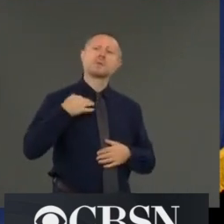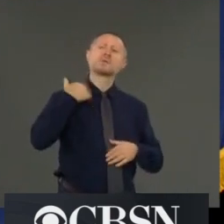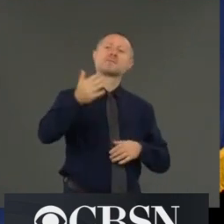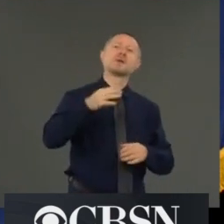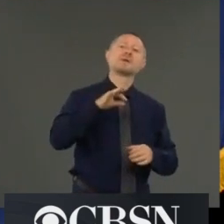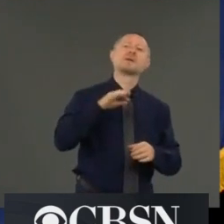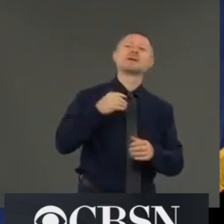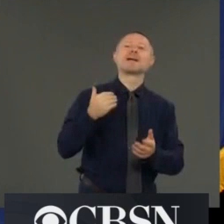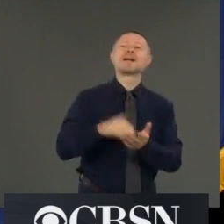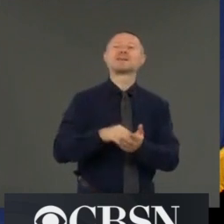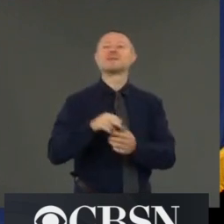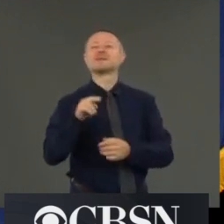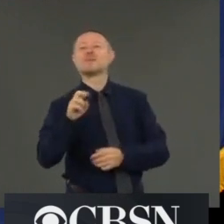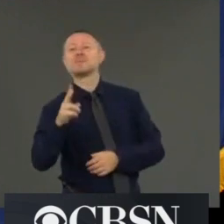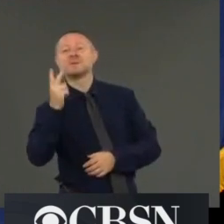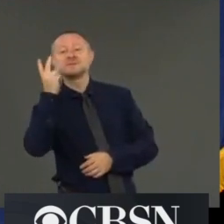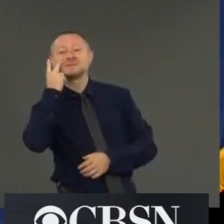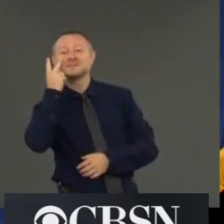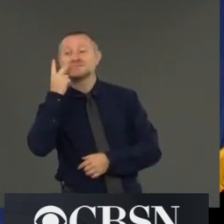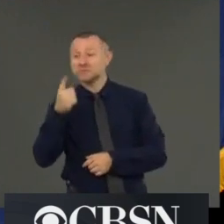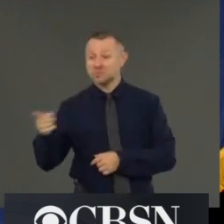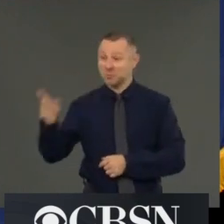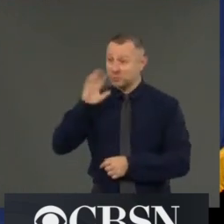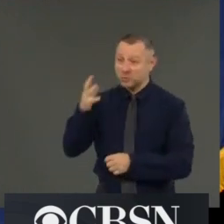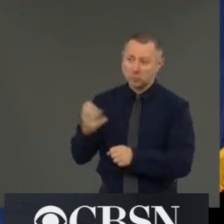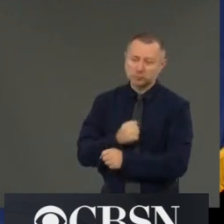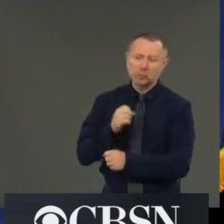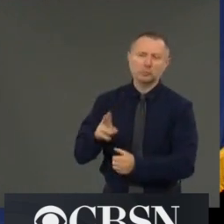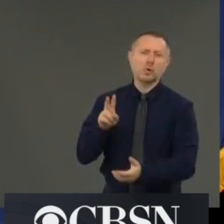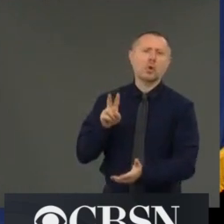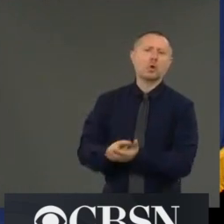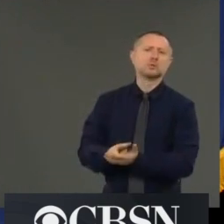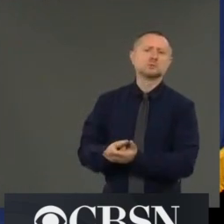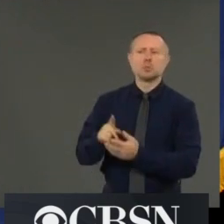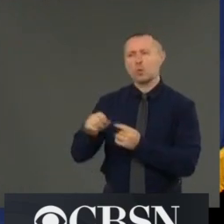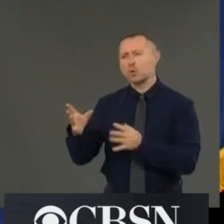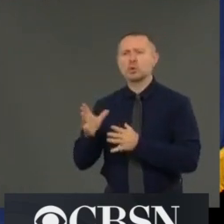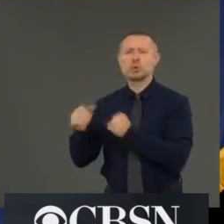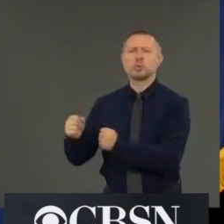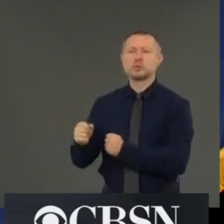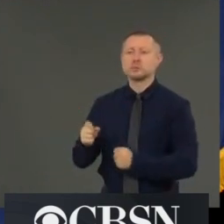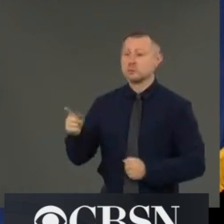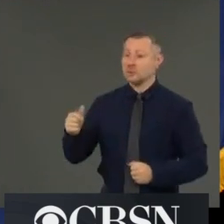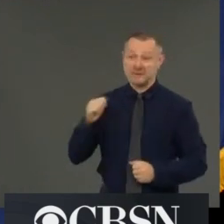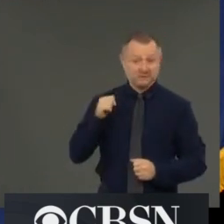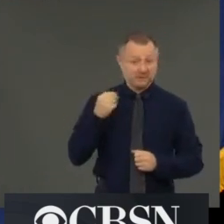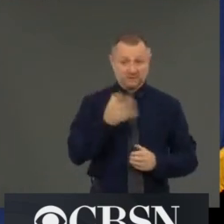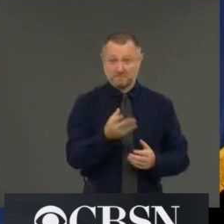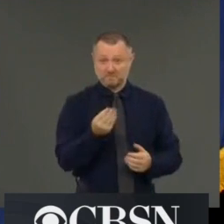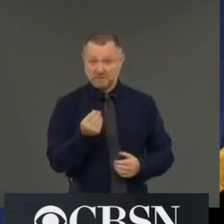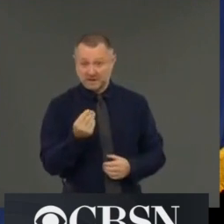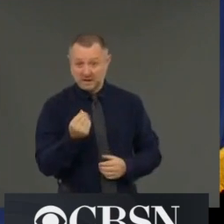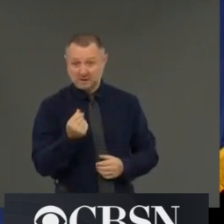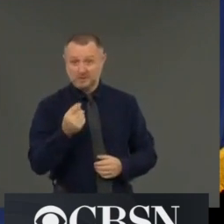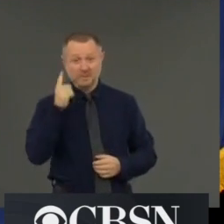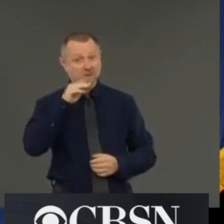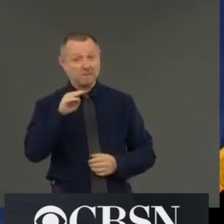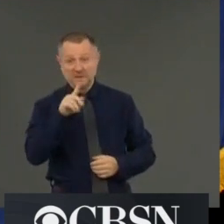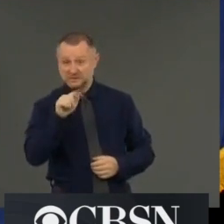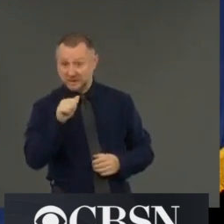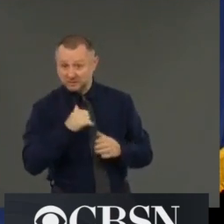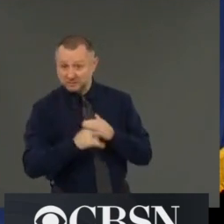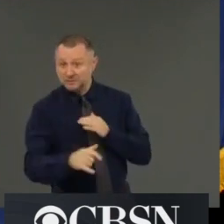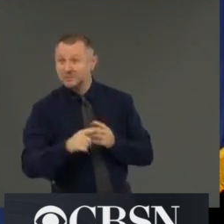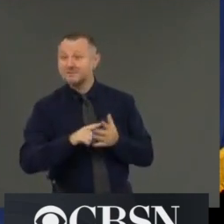happens. Don't provide subsidy to the MTA. Let the LIRR service